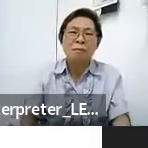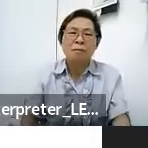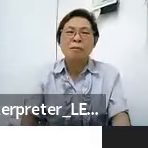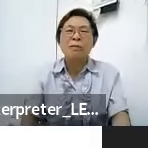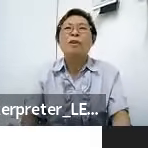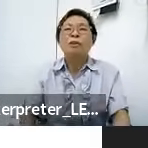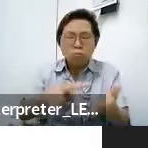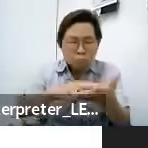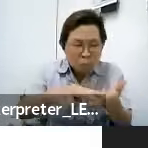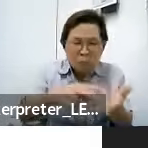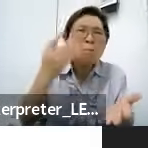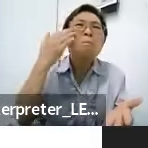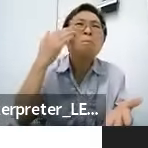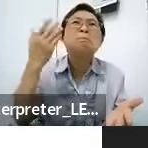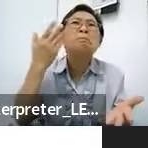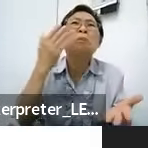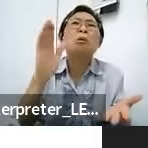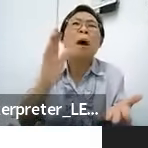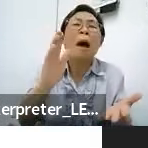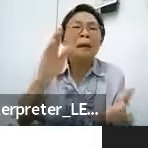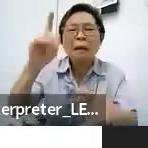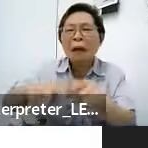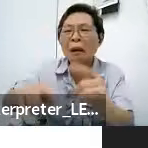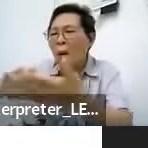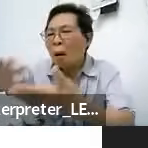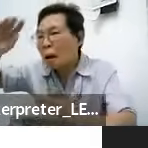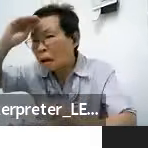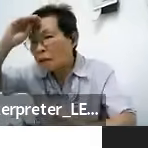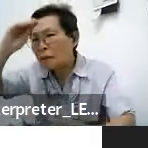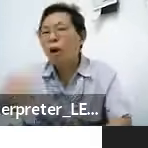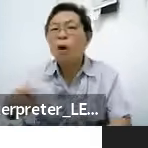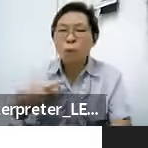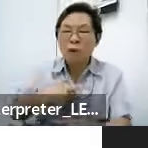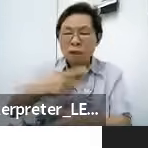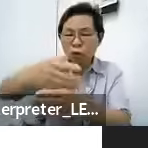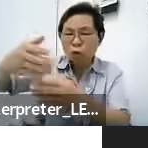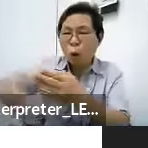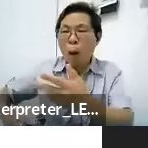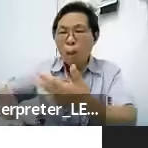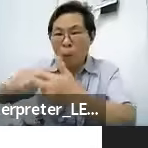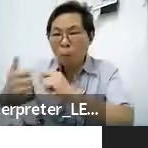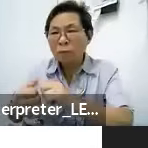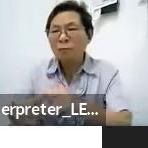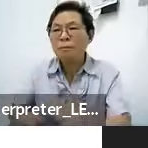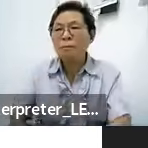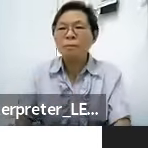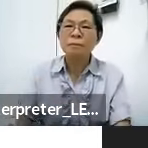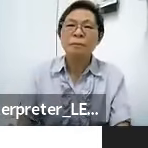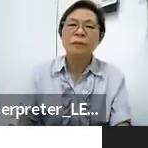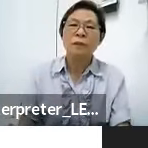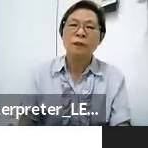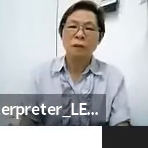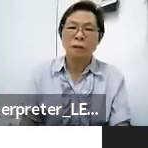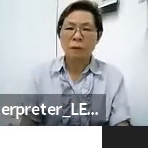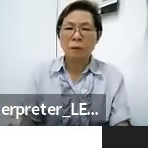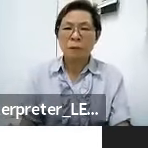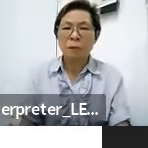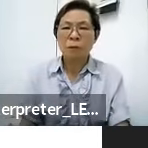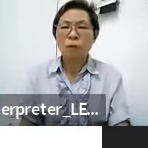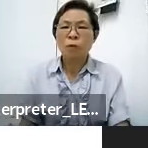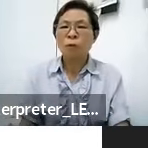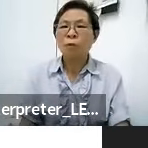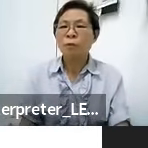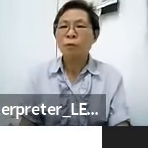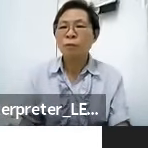skills. We need to look at how we, as a solutions, strengthen and build existing frameworks and mechanisms, but